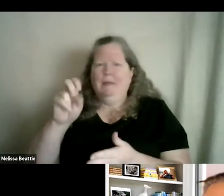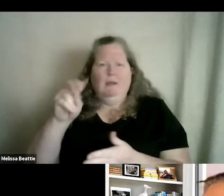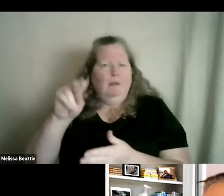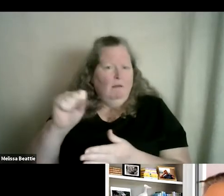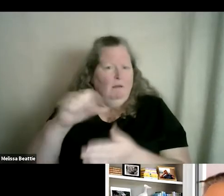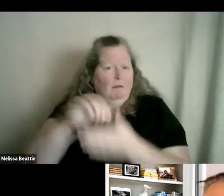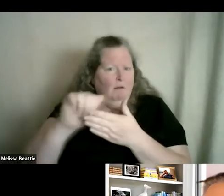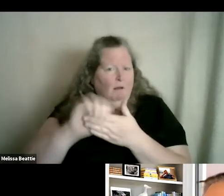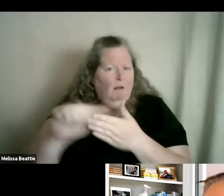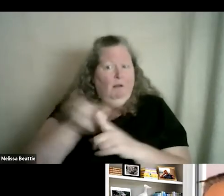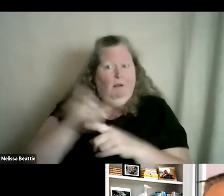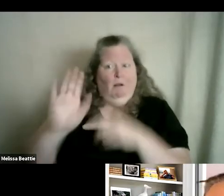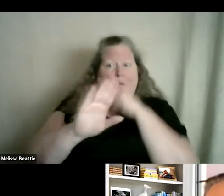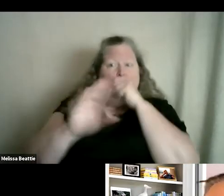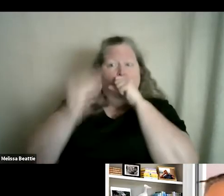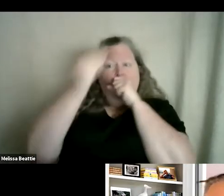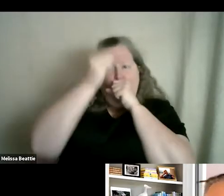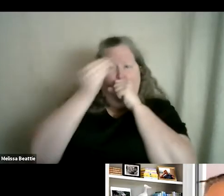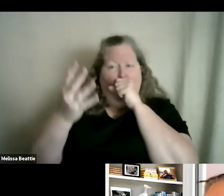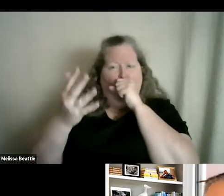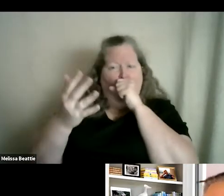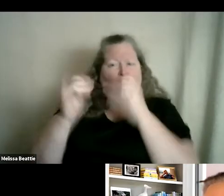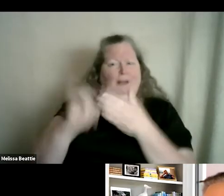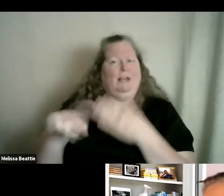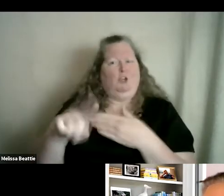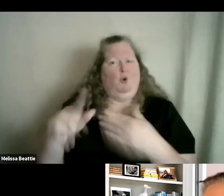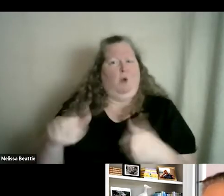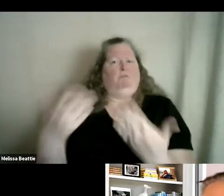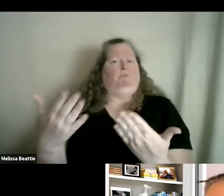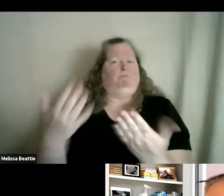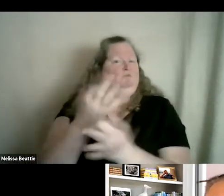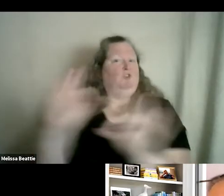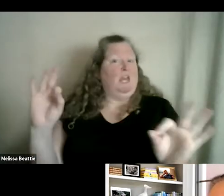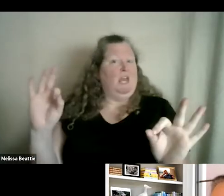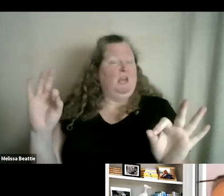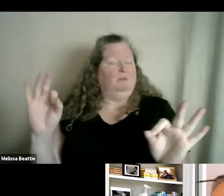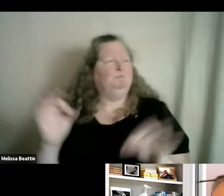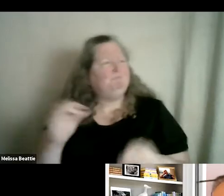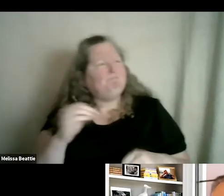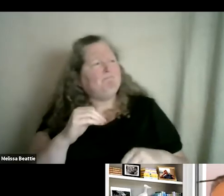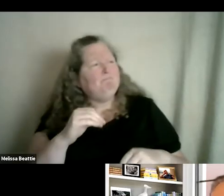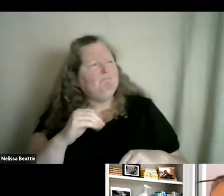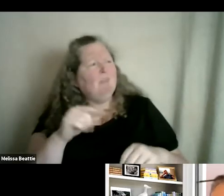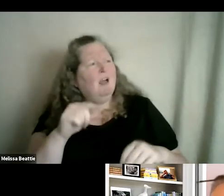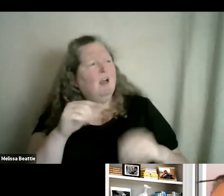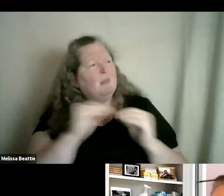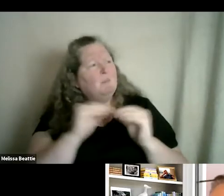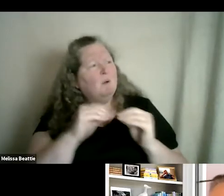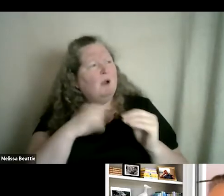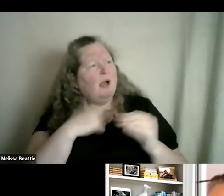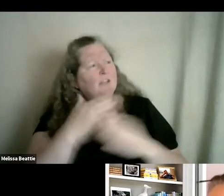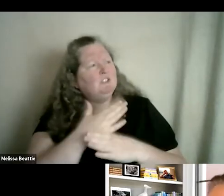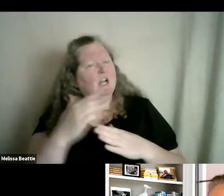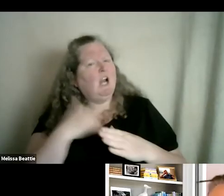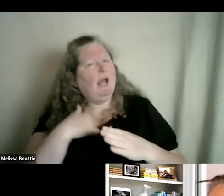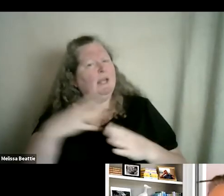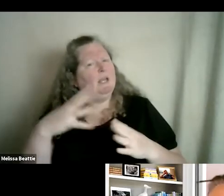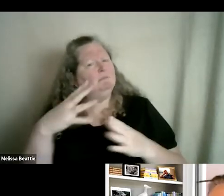like, well, wait a minute, how about the more I post and the more I share, I get a piece of this